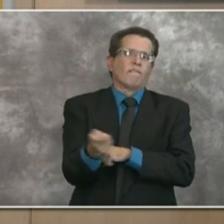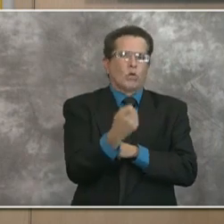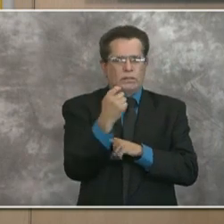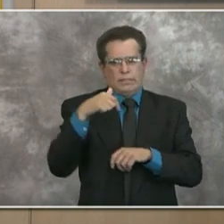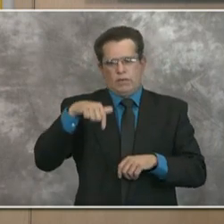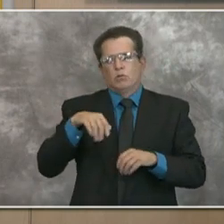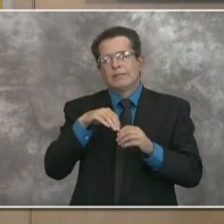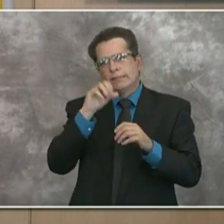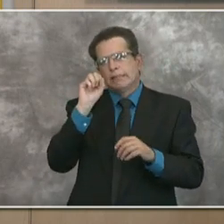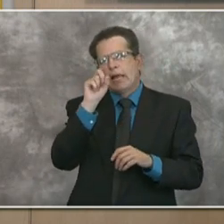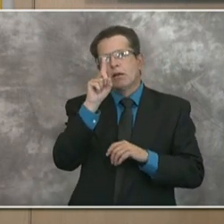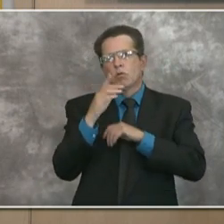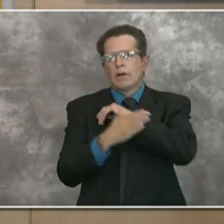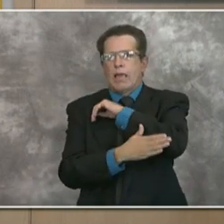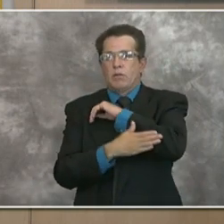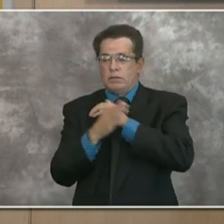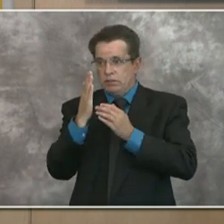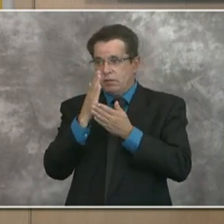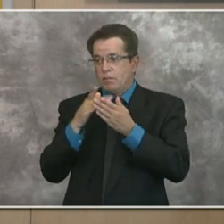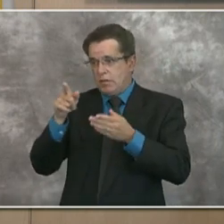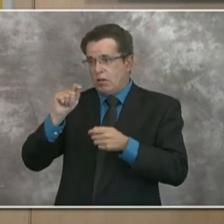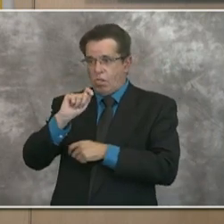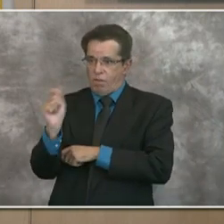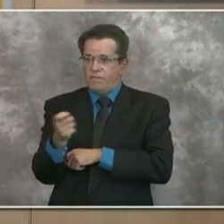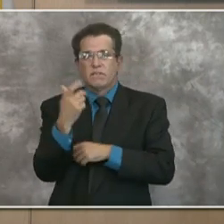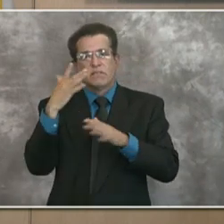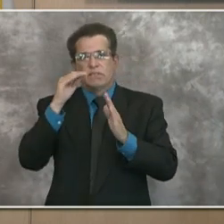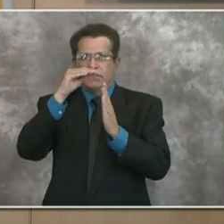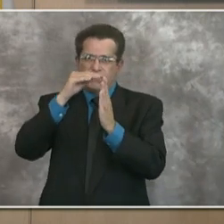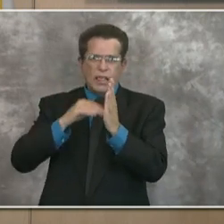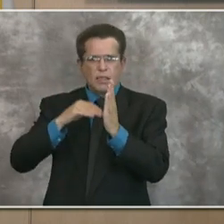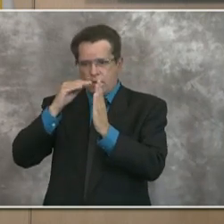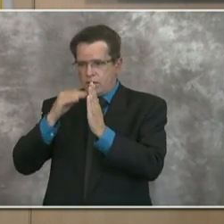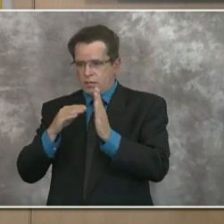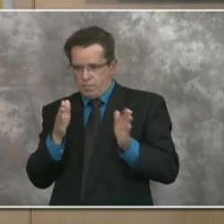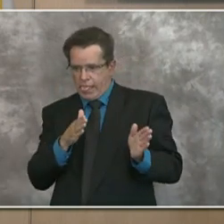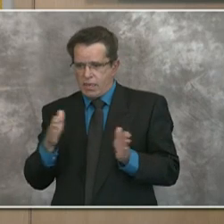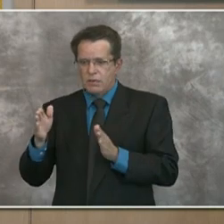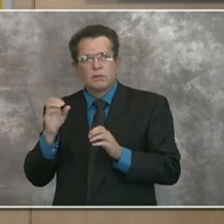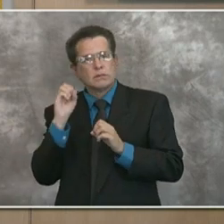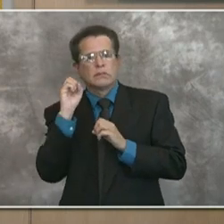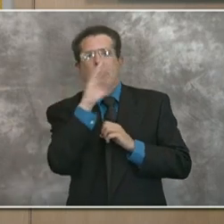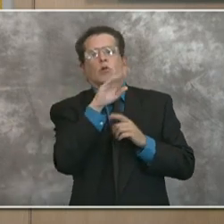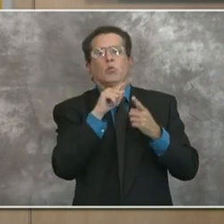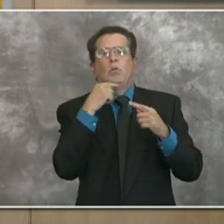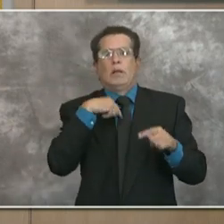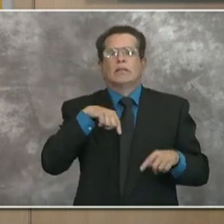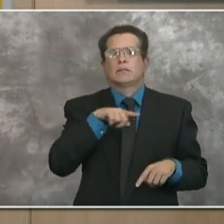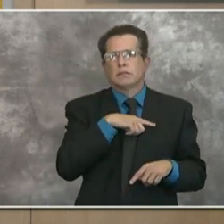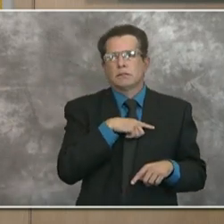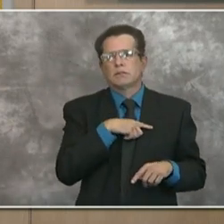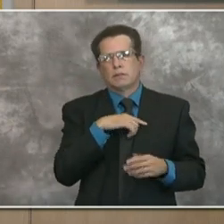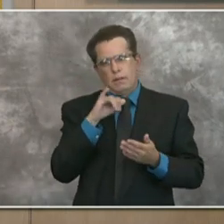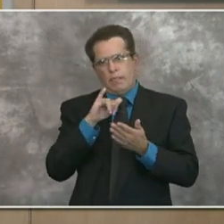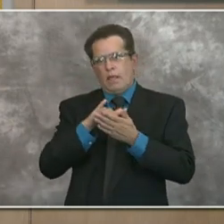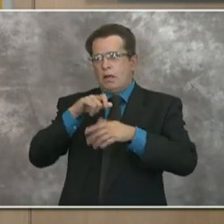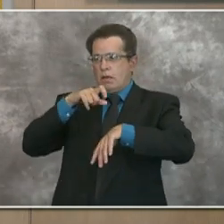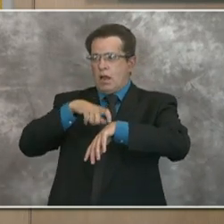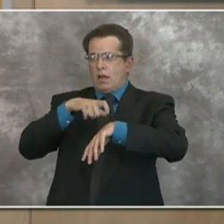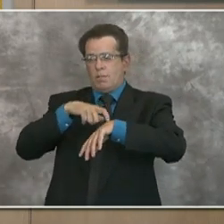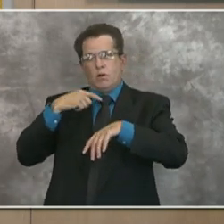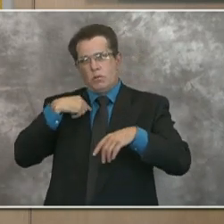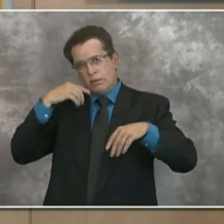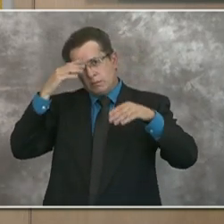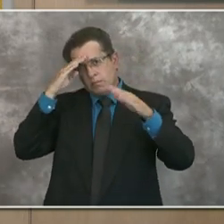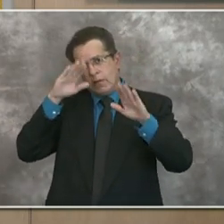County. Some of those golf courses started filling out these plans and submitting to us. At that time, we were anticipating